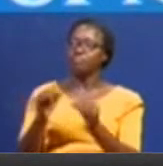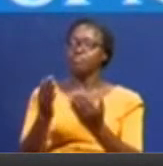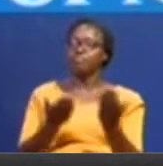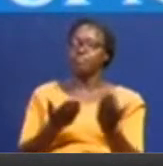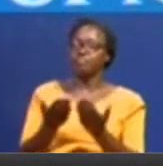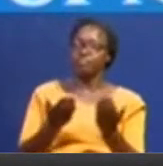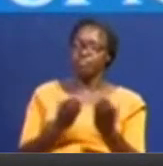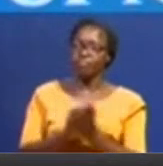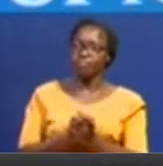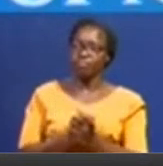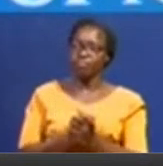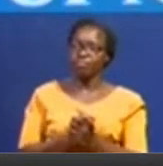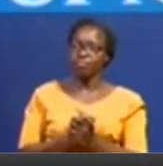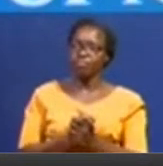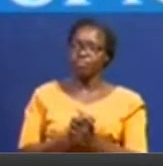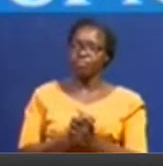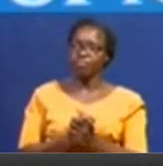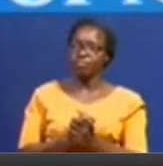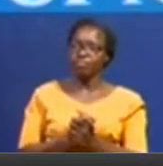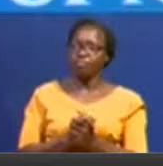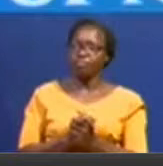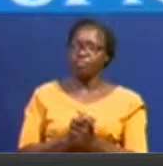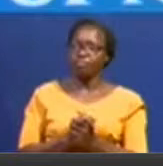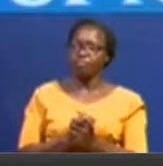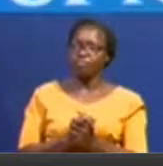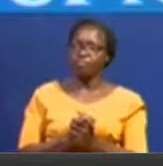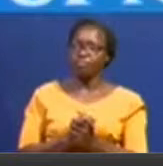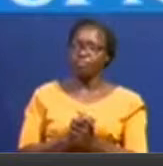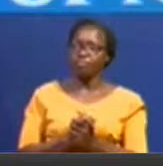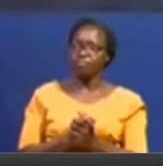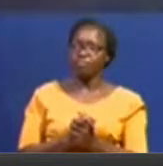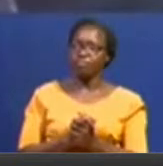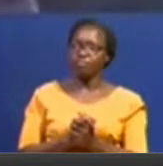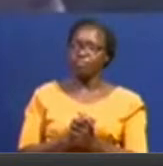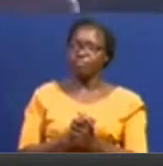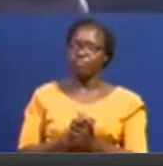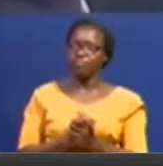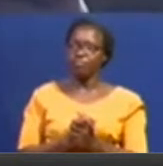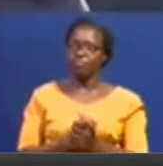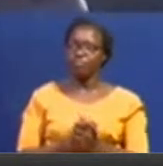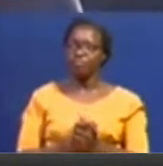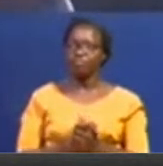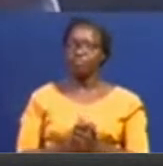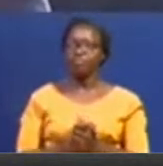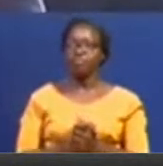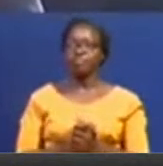business. Yes. Okay. Thank you, Chair.